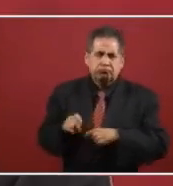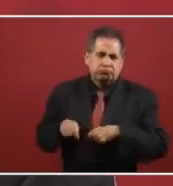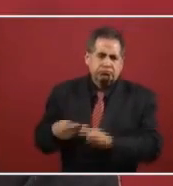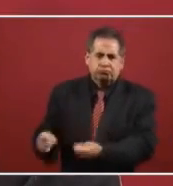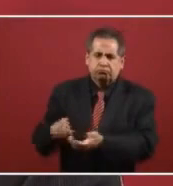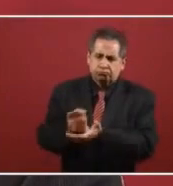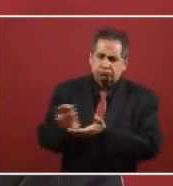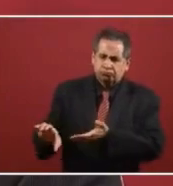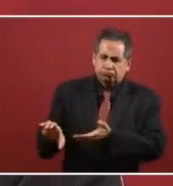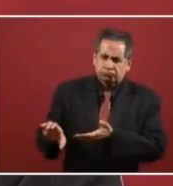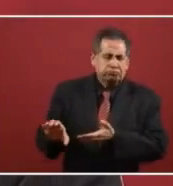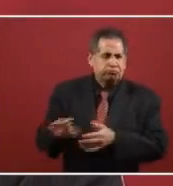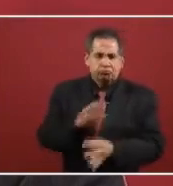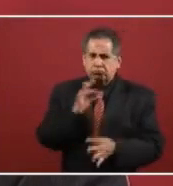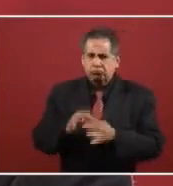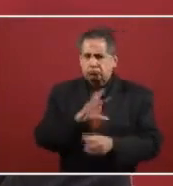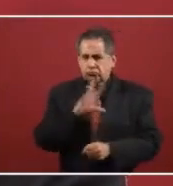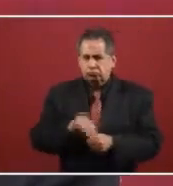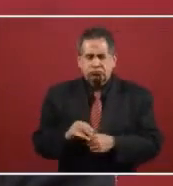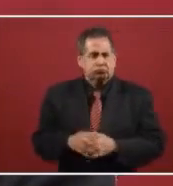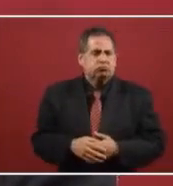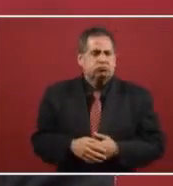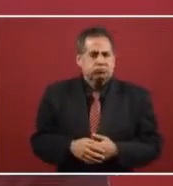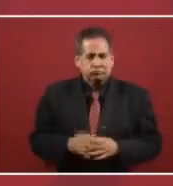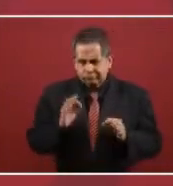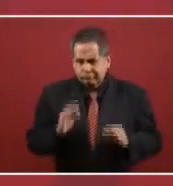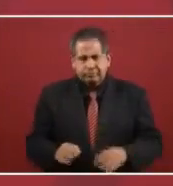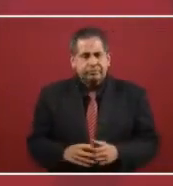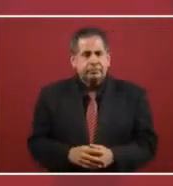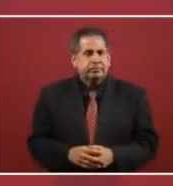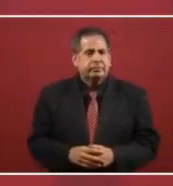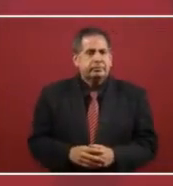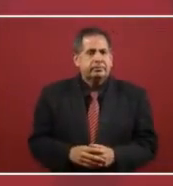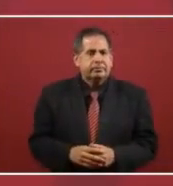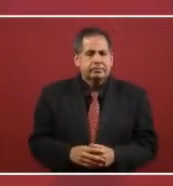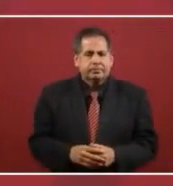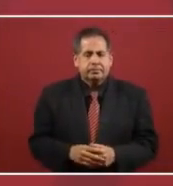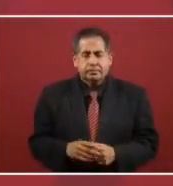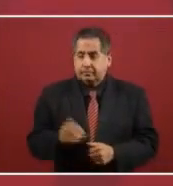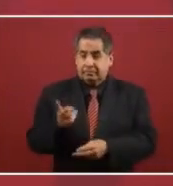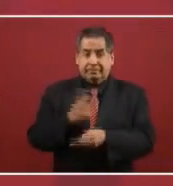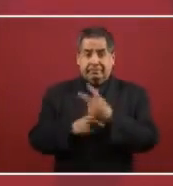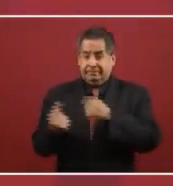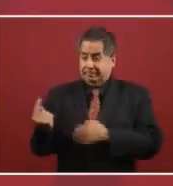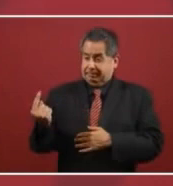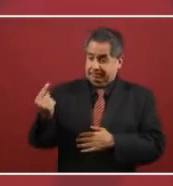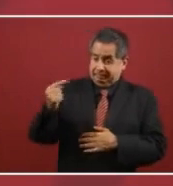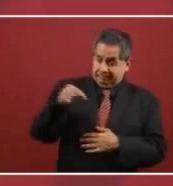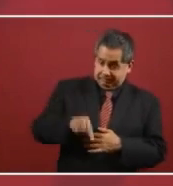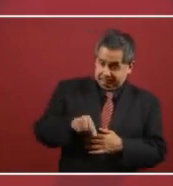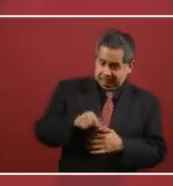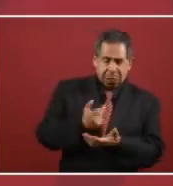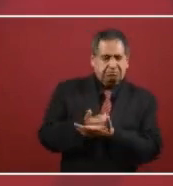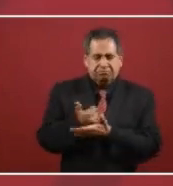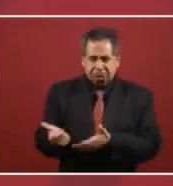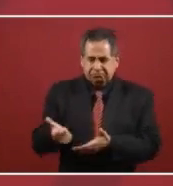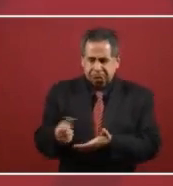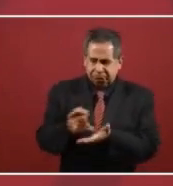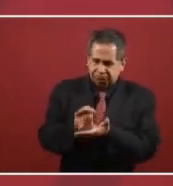basis, these 20,000 pesos. No. No, upon their